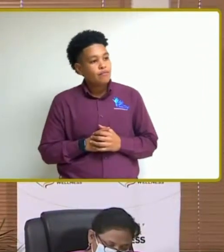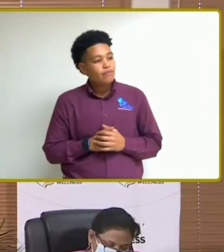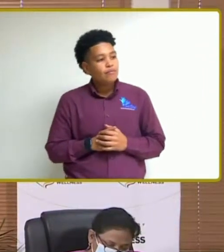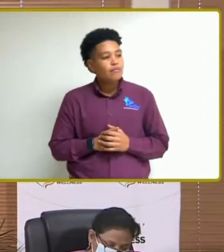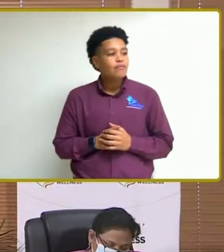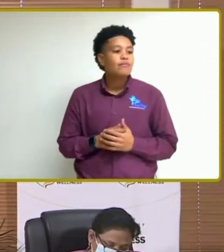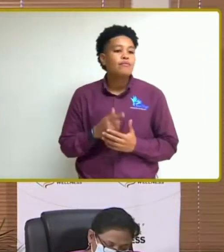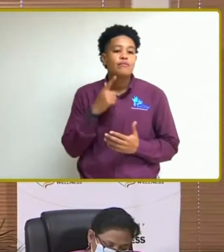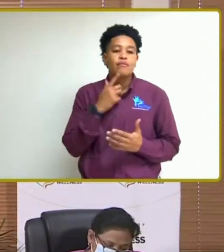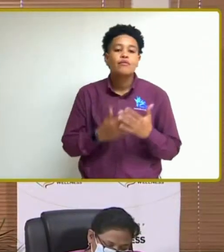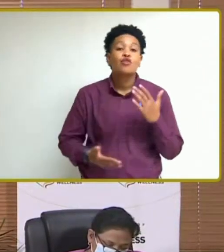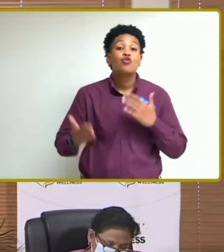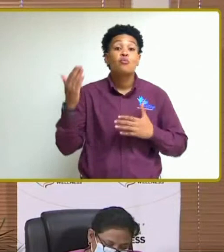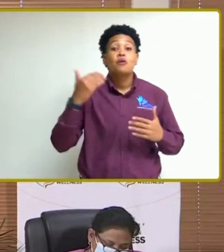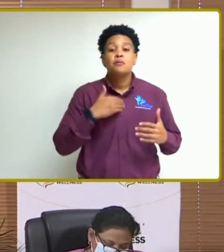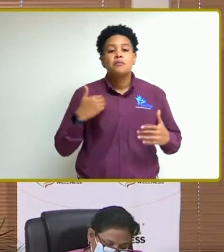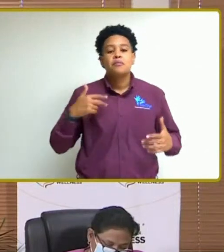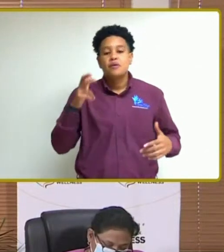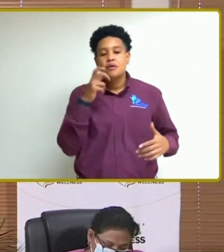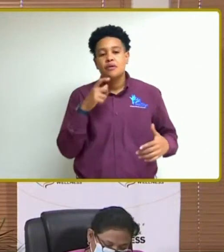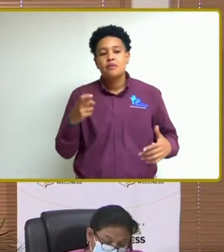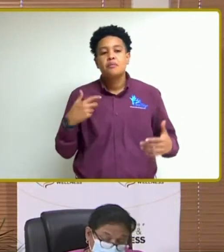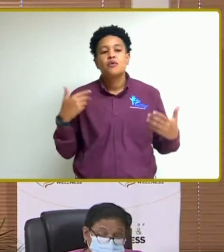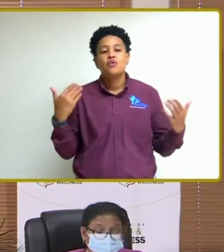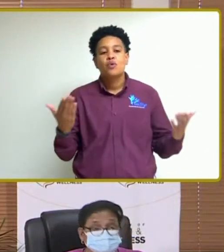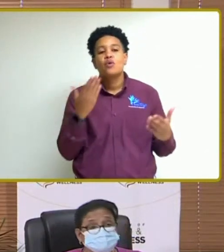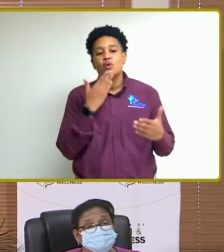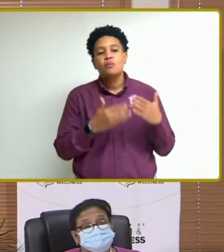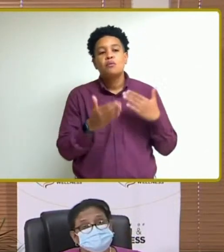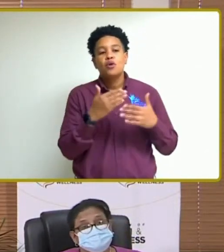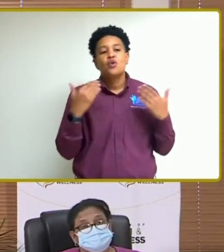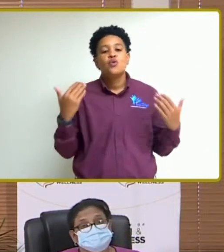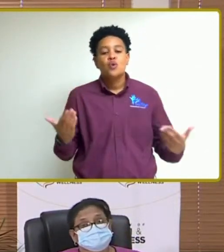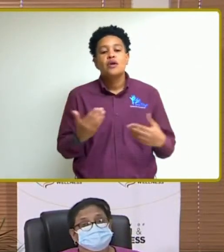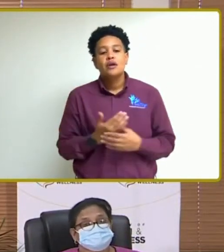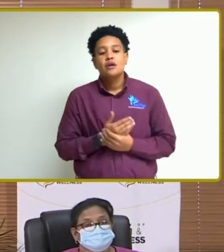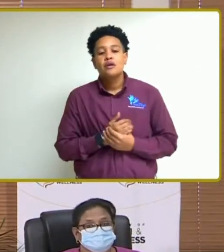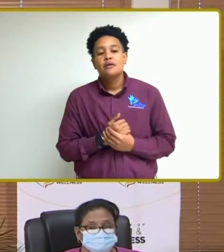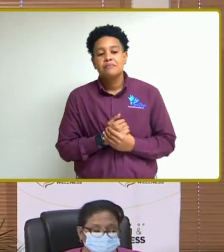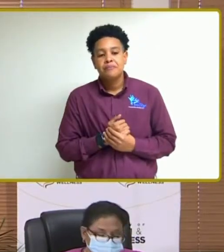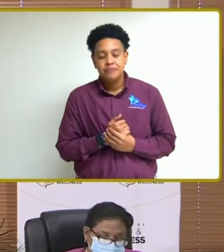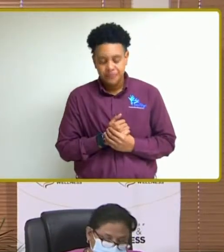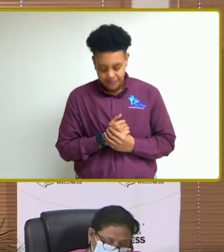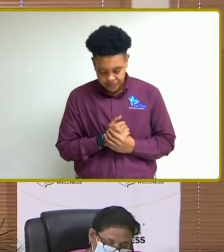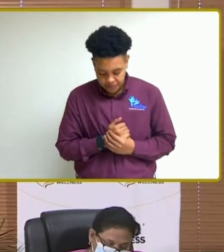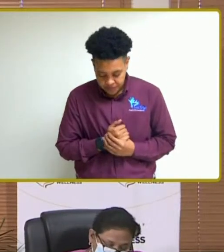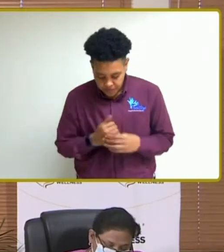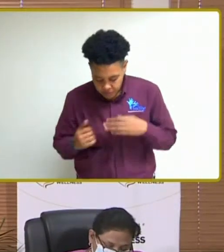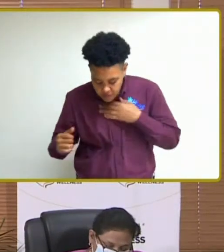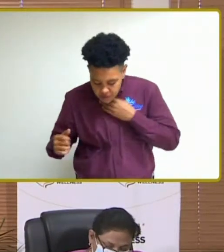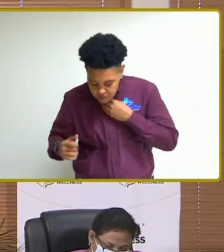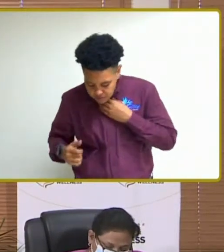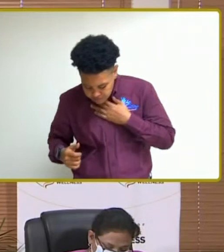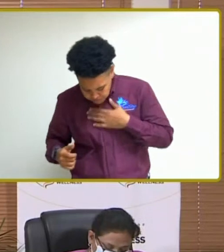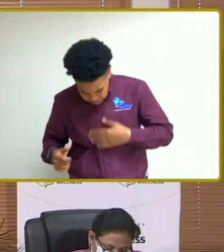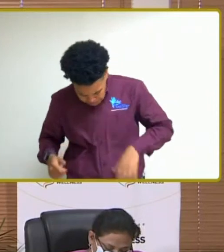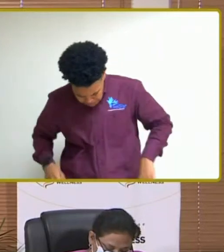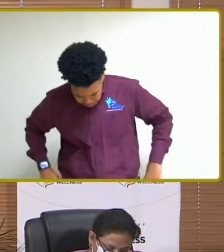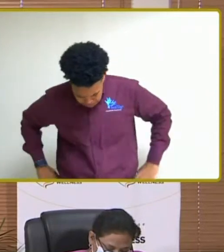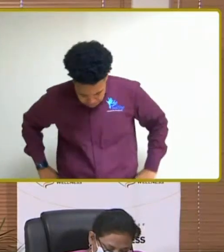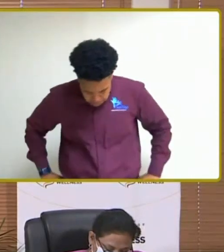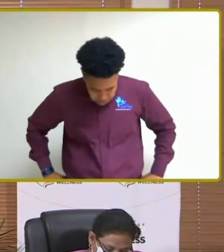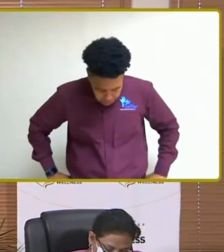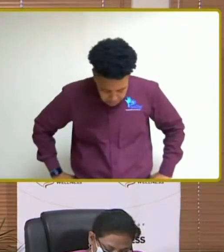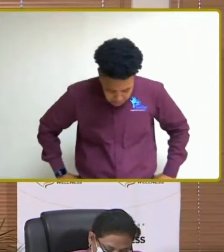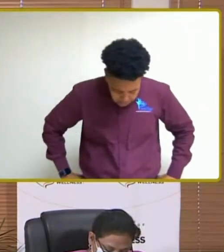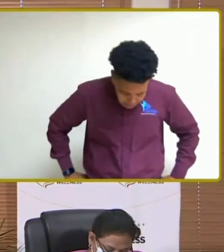Good morning, folks. Are you hearing me? Yes, good morning. Go ahead, please. Okay, I have, 3 questions